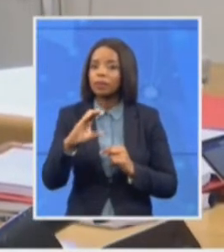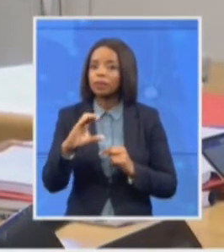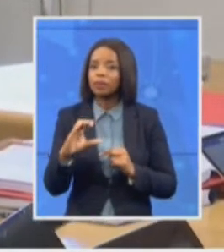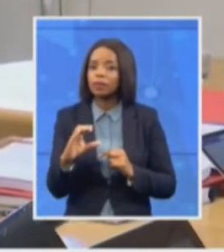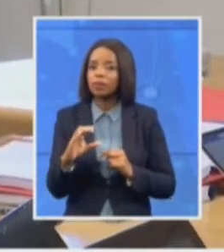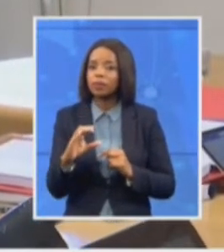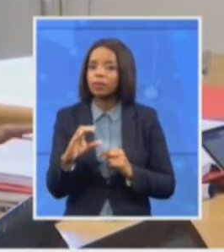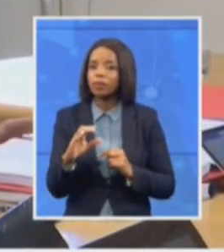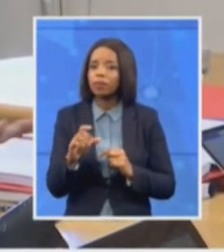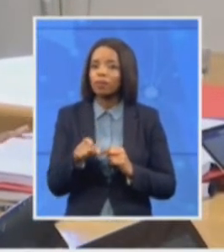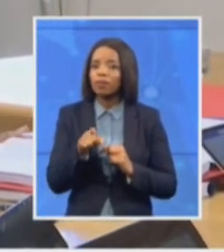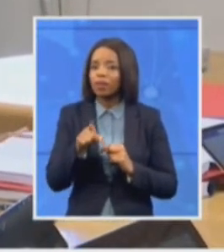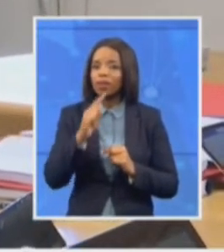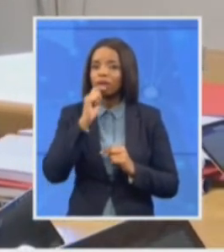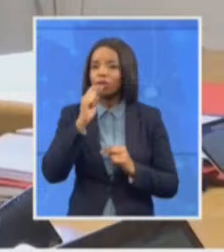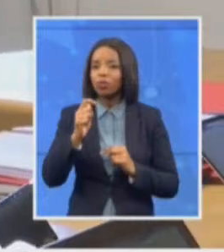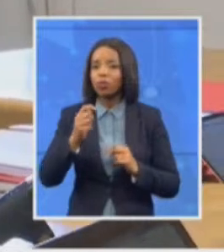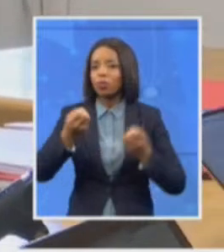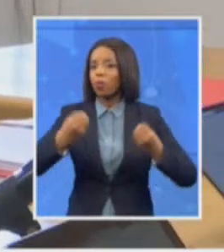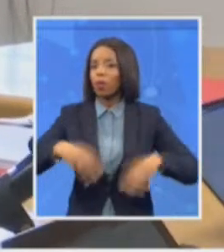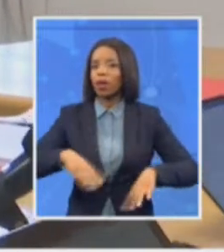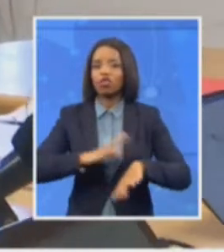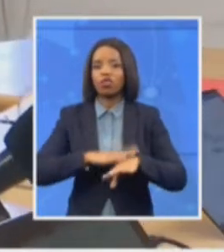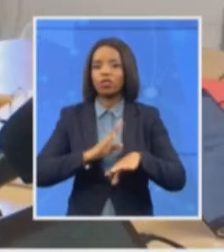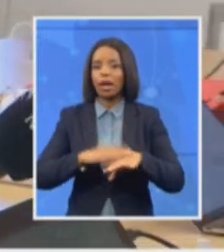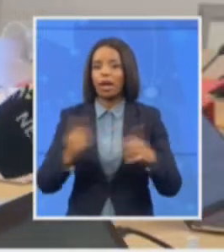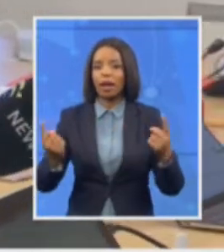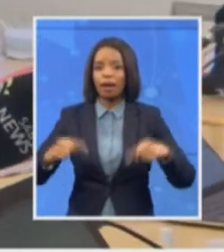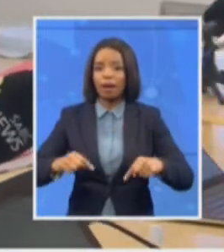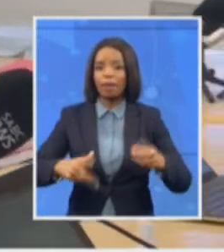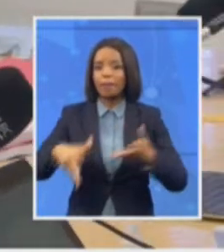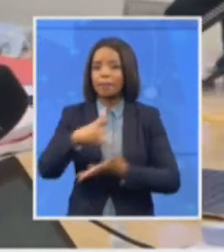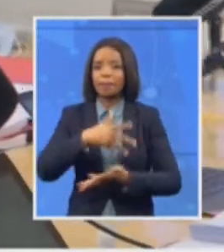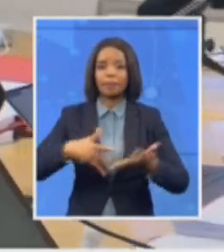That and hope to engage them in debate.